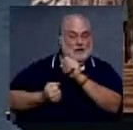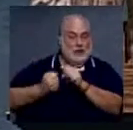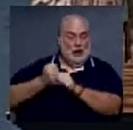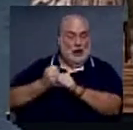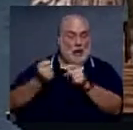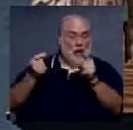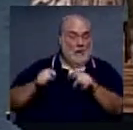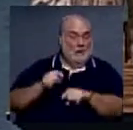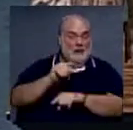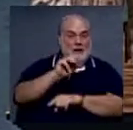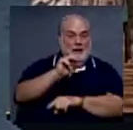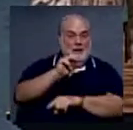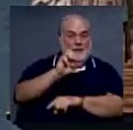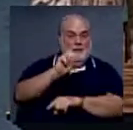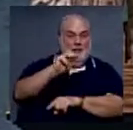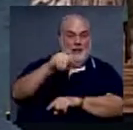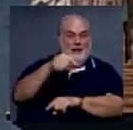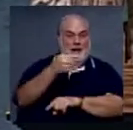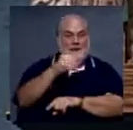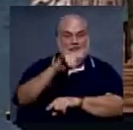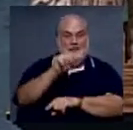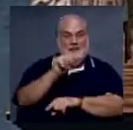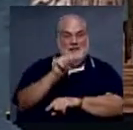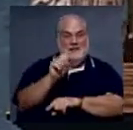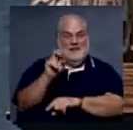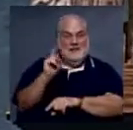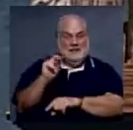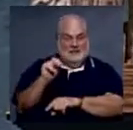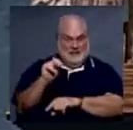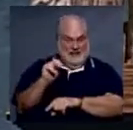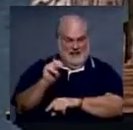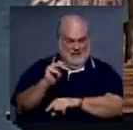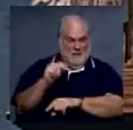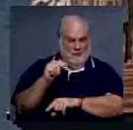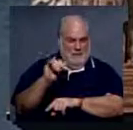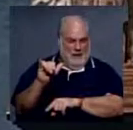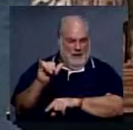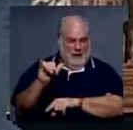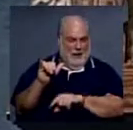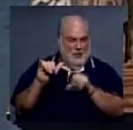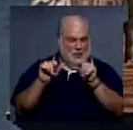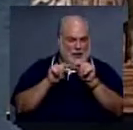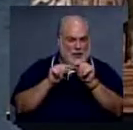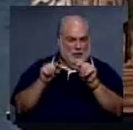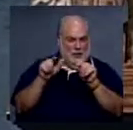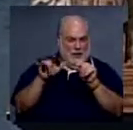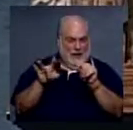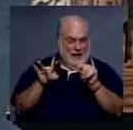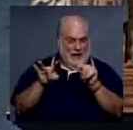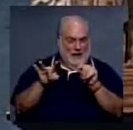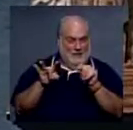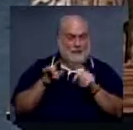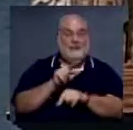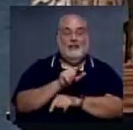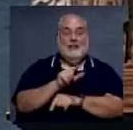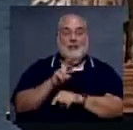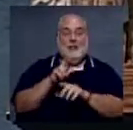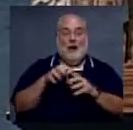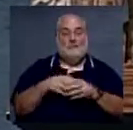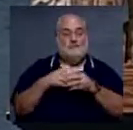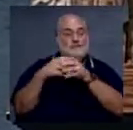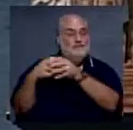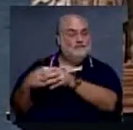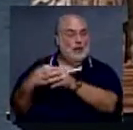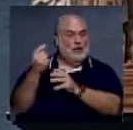28th. One thing that the board is proud of, and I'm uniquely proud of, is that the Little Rock delegation is